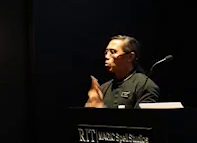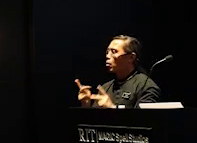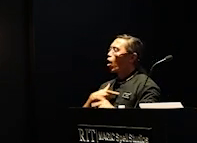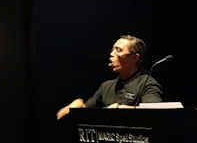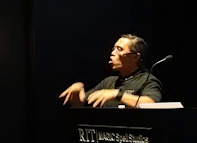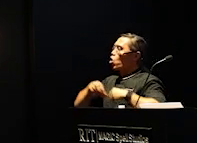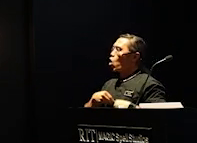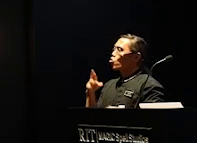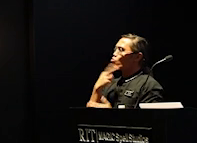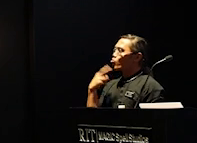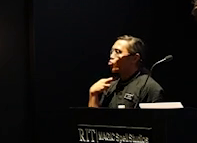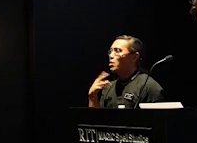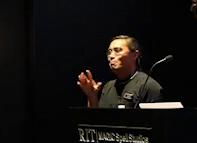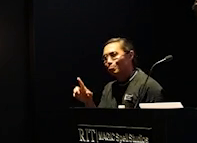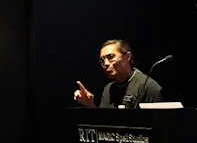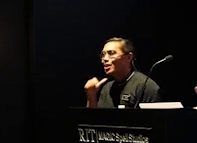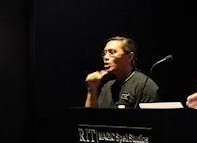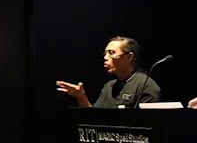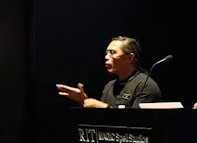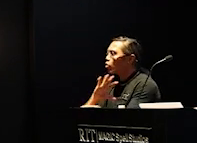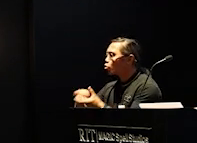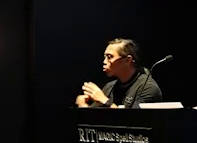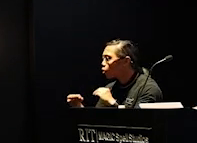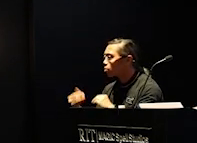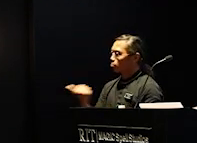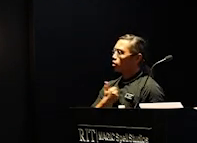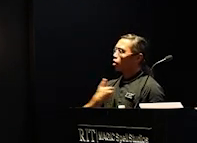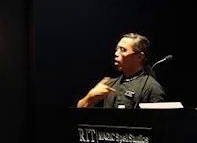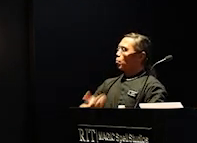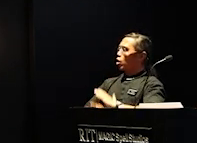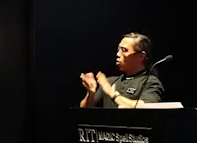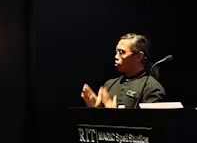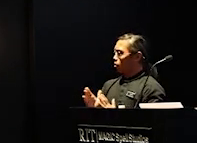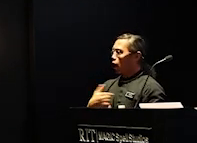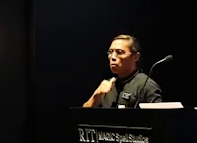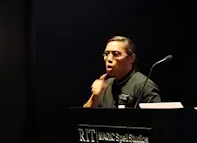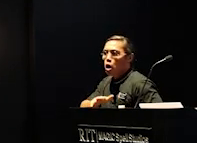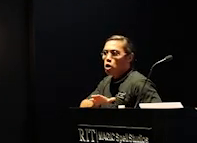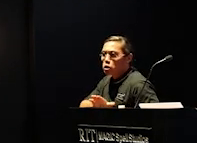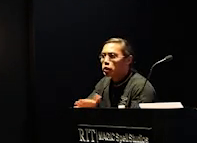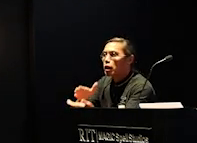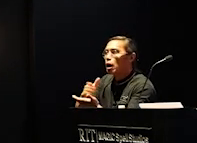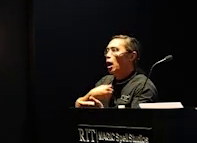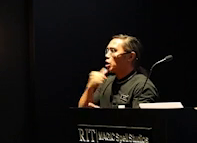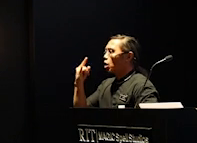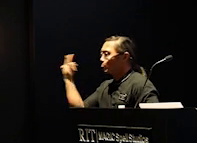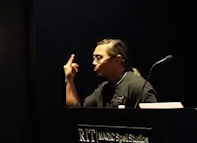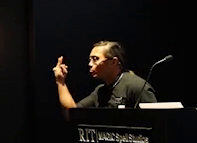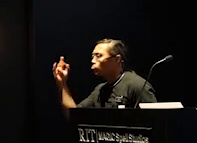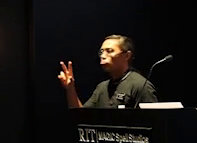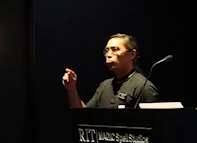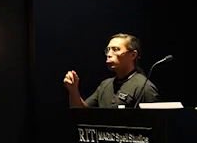go to. I don't serve the tables, and I don't cook the food, but I am the president of the restaurants and help run them with